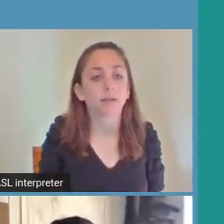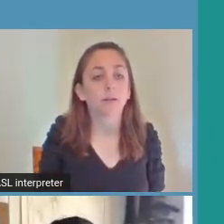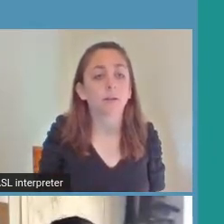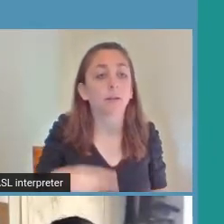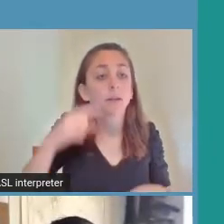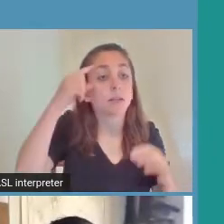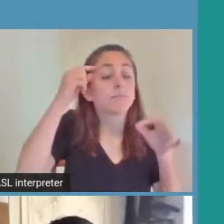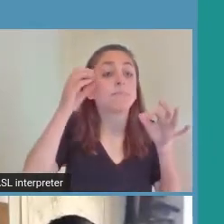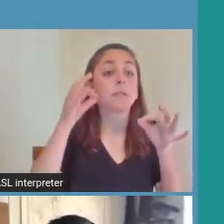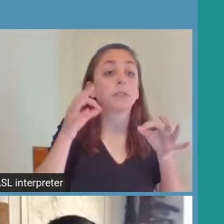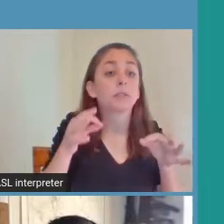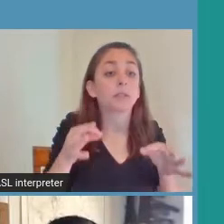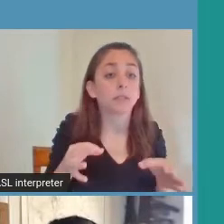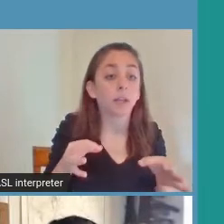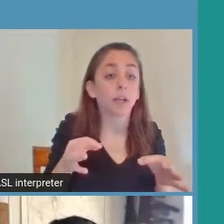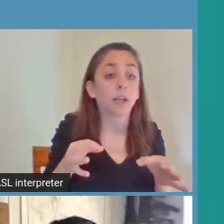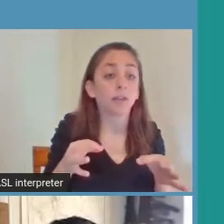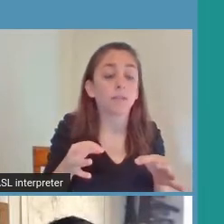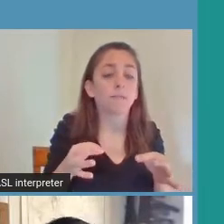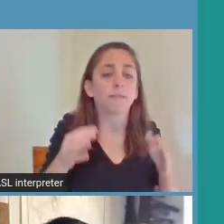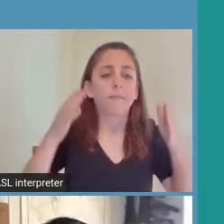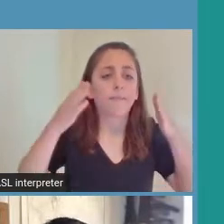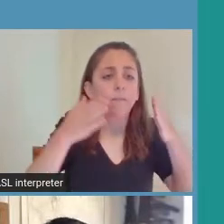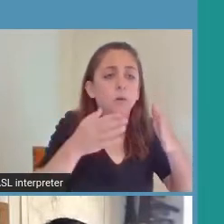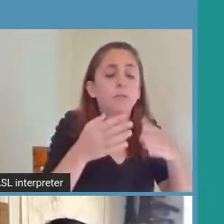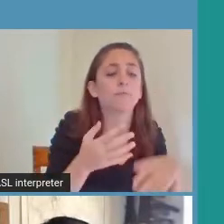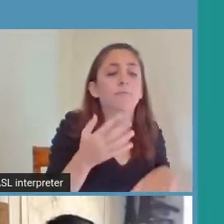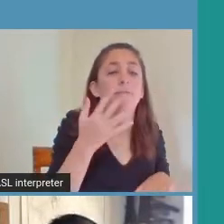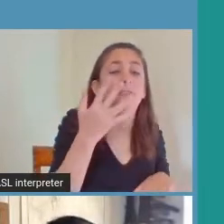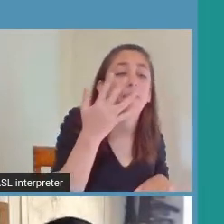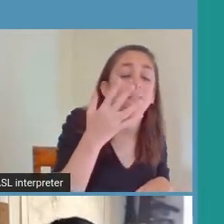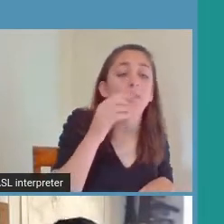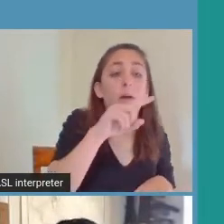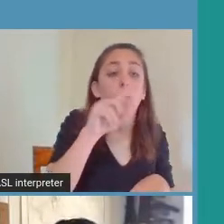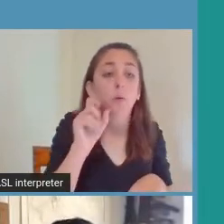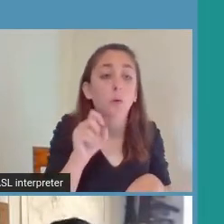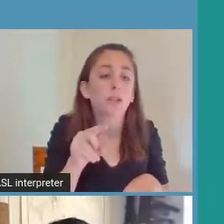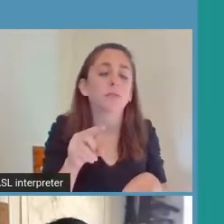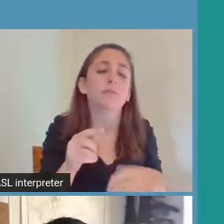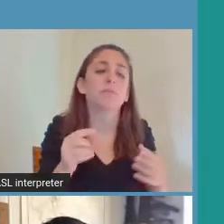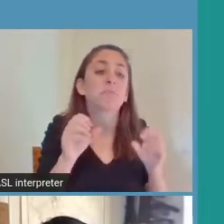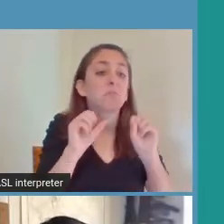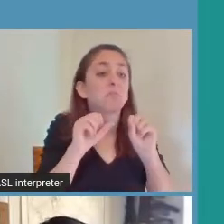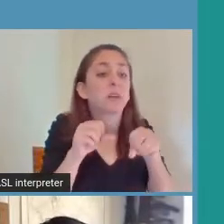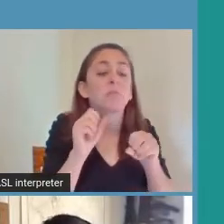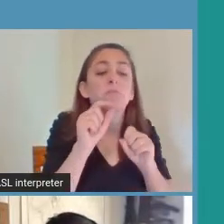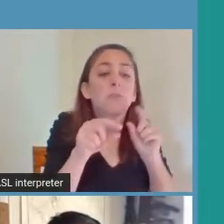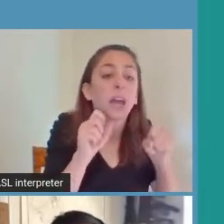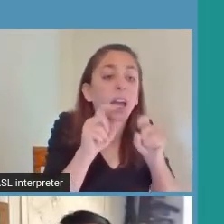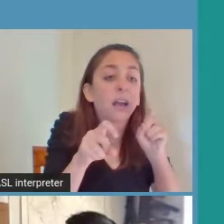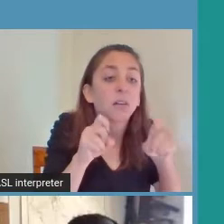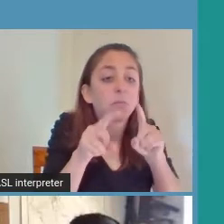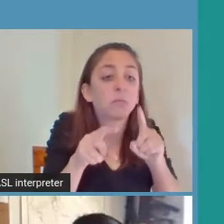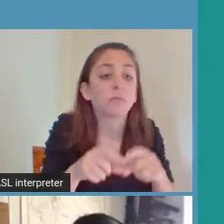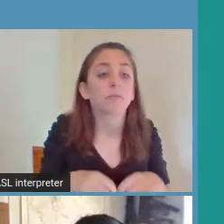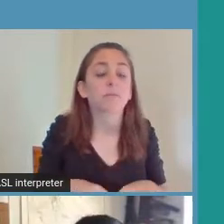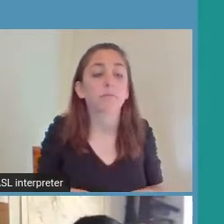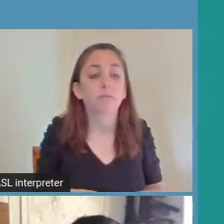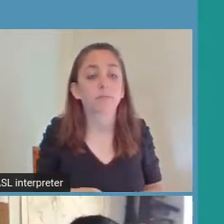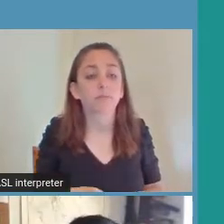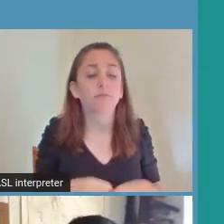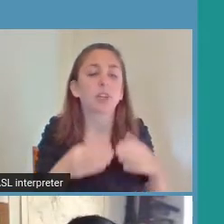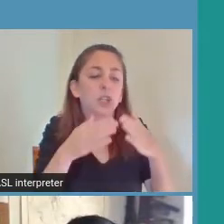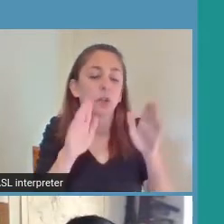to focus on five general questions that you can really ask anybody in any field. The questions aren't always the same